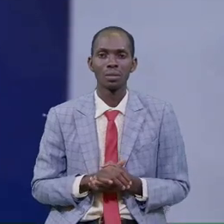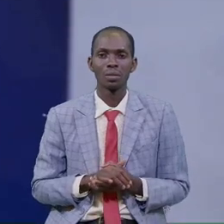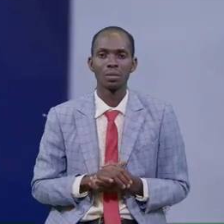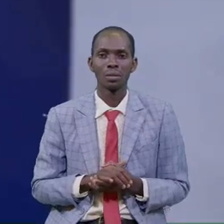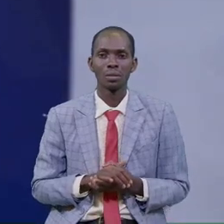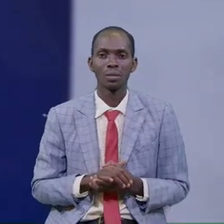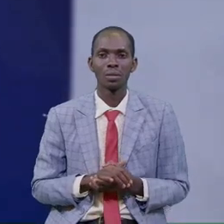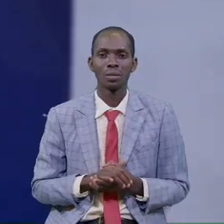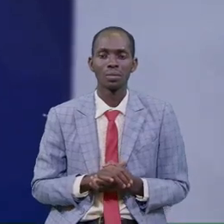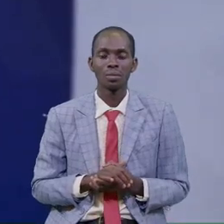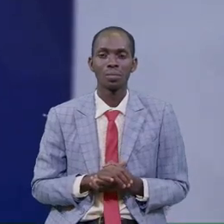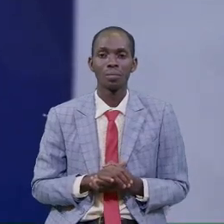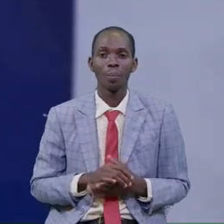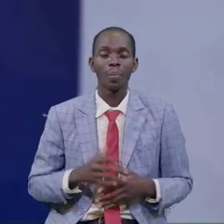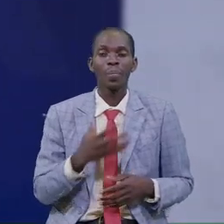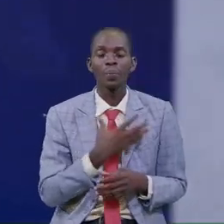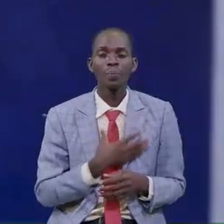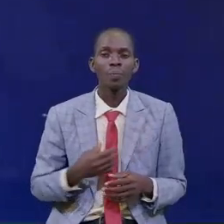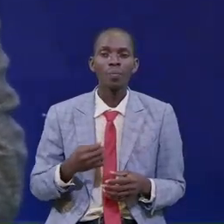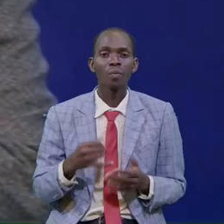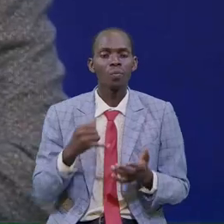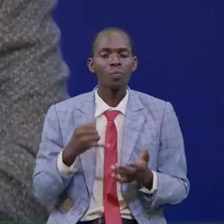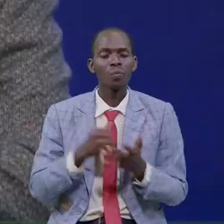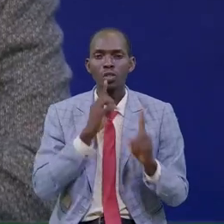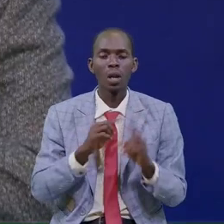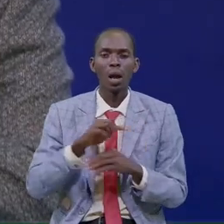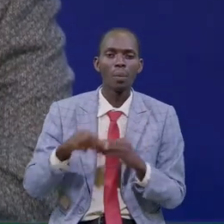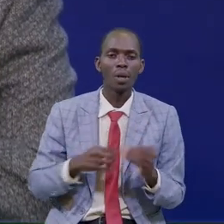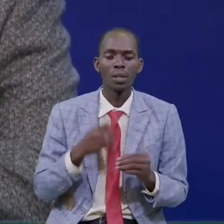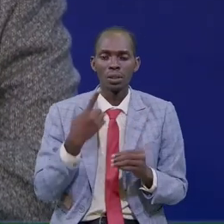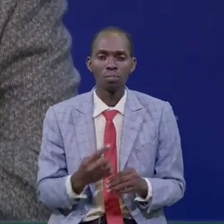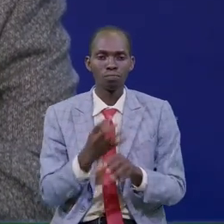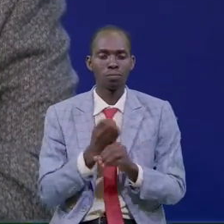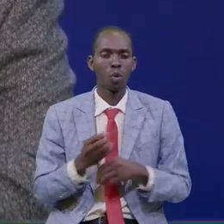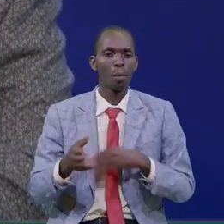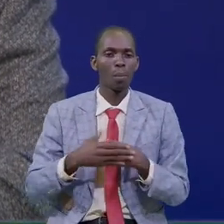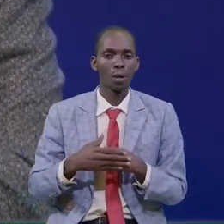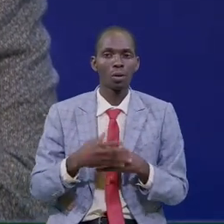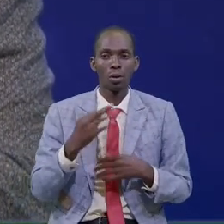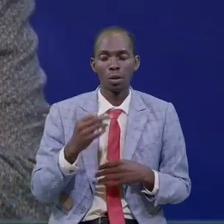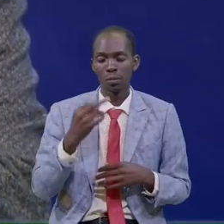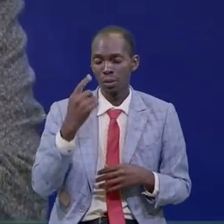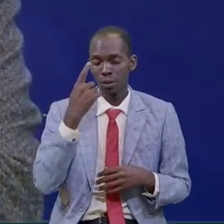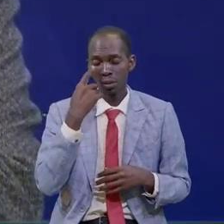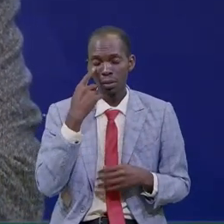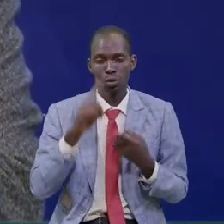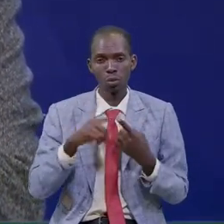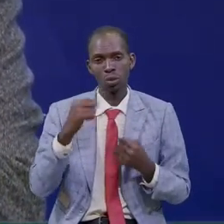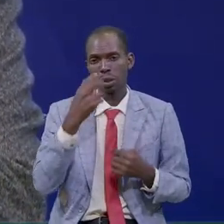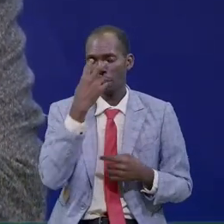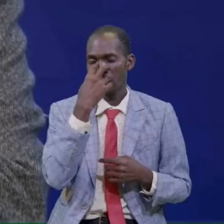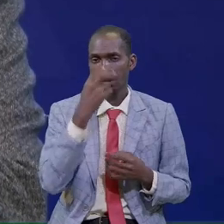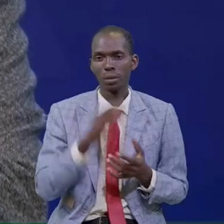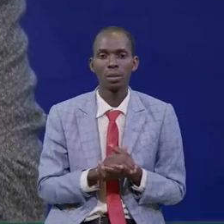And he talks of recovering of sight to the blind. Et aux aveugles, le recouvrement de la vue. And to